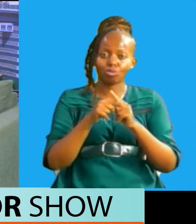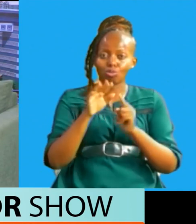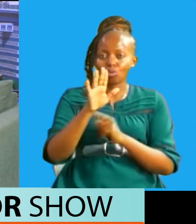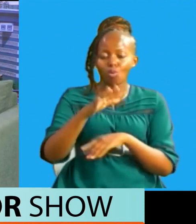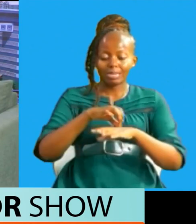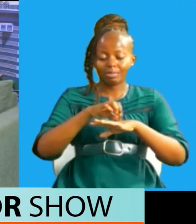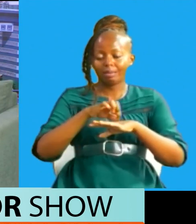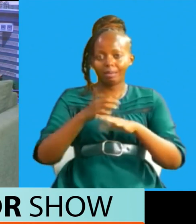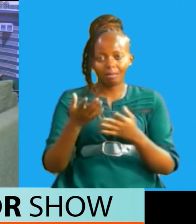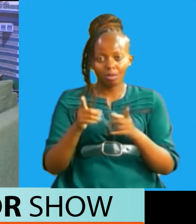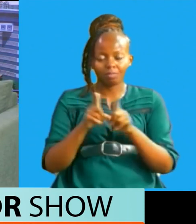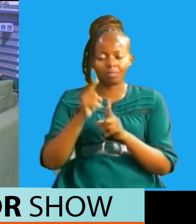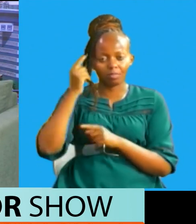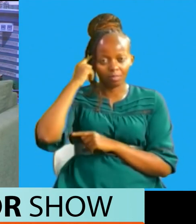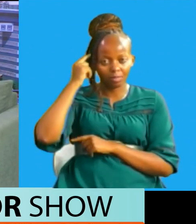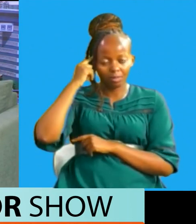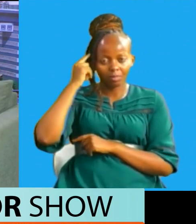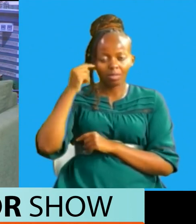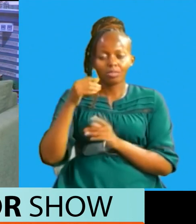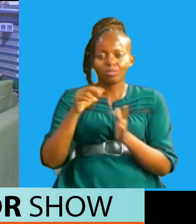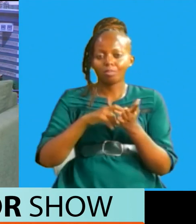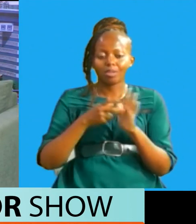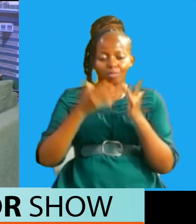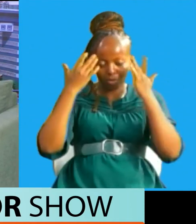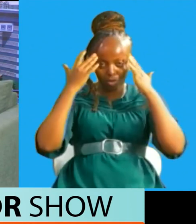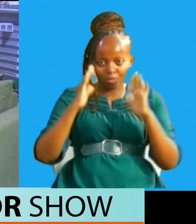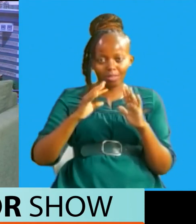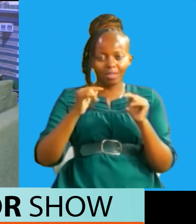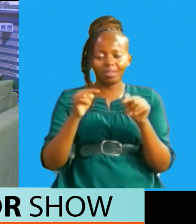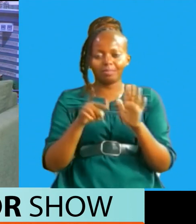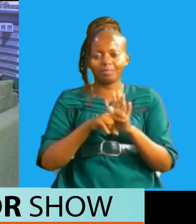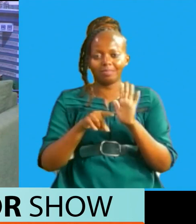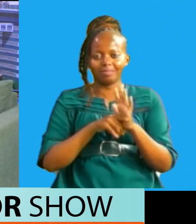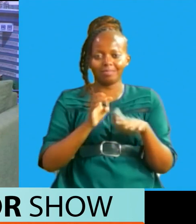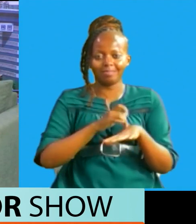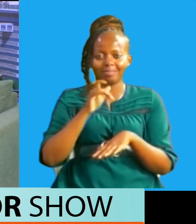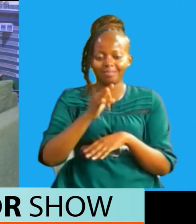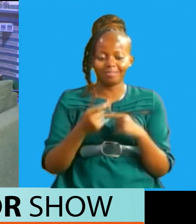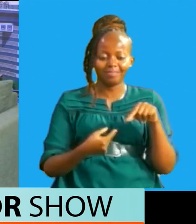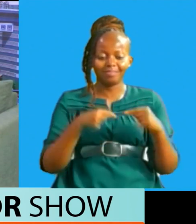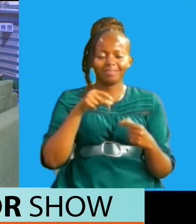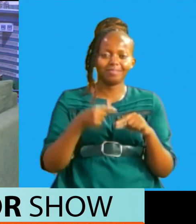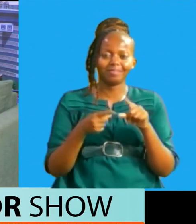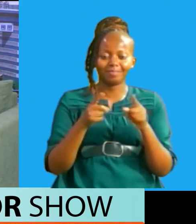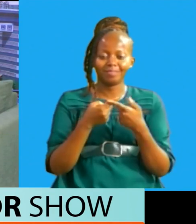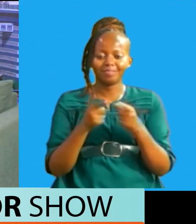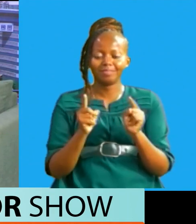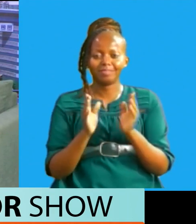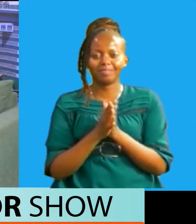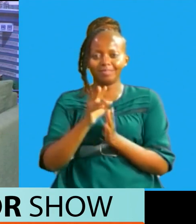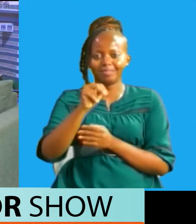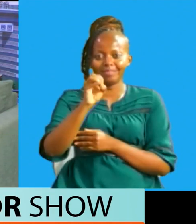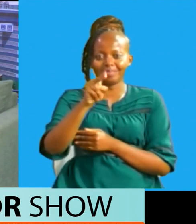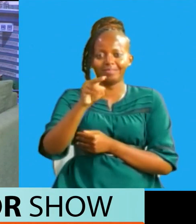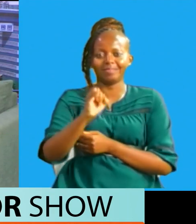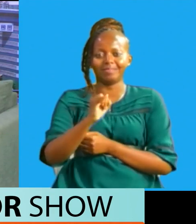your brain. So we all know the negative effect of chemical products. But with non-essential,